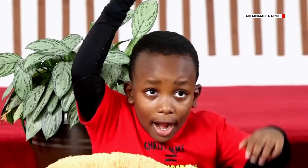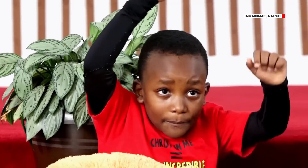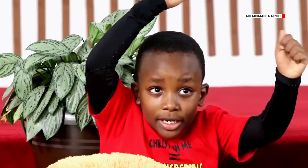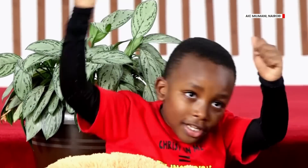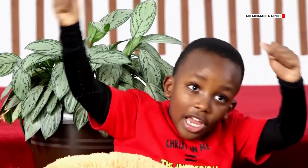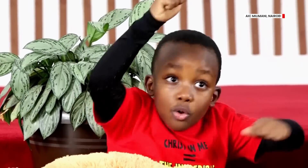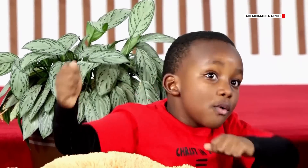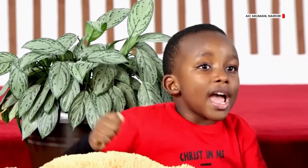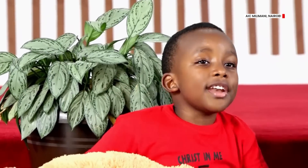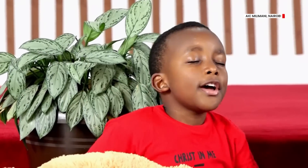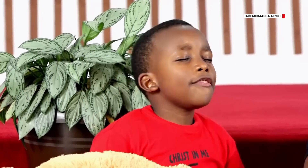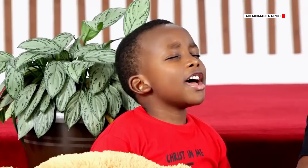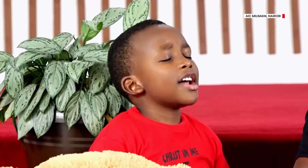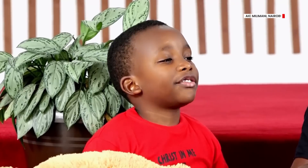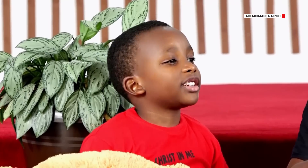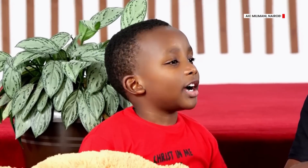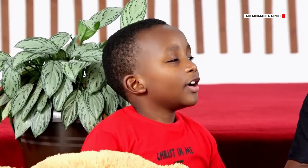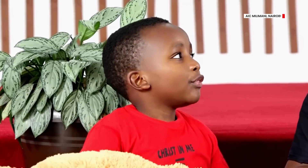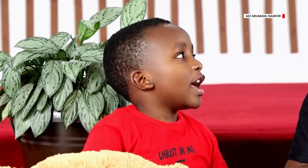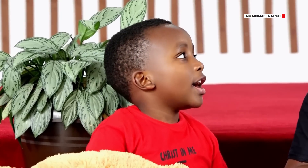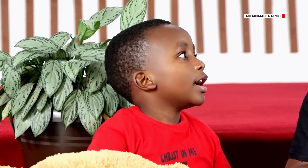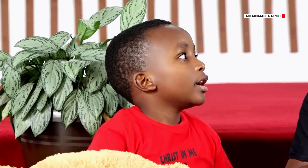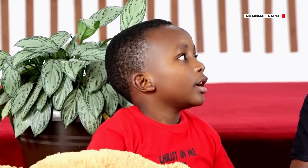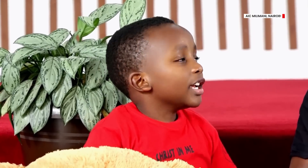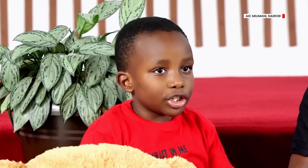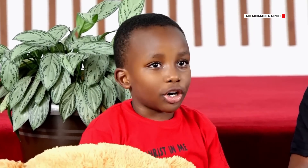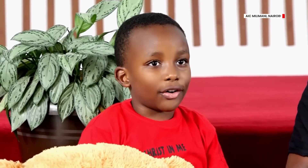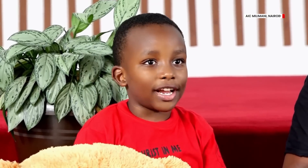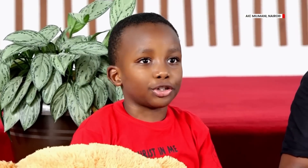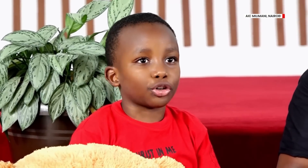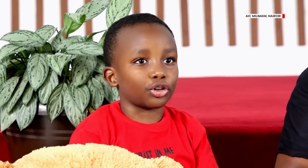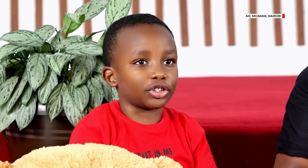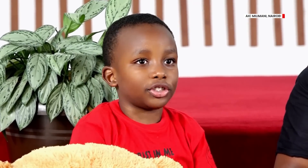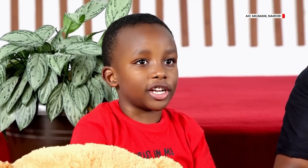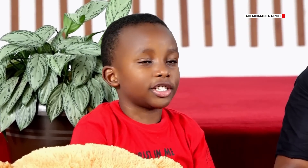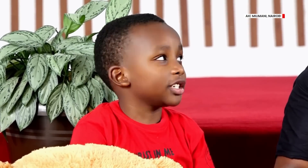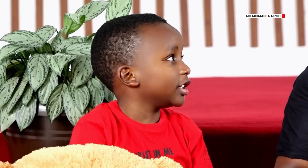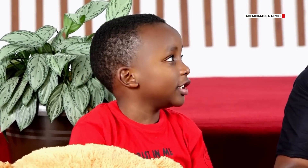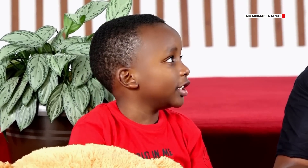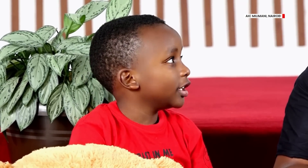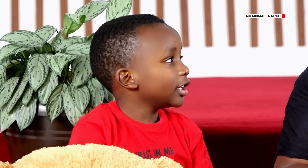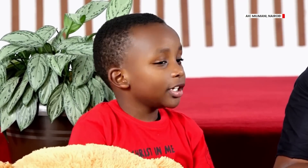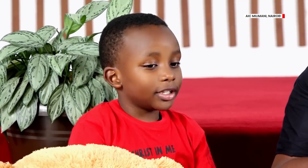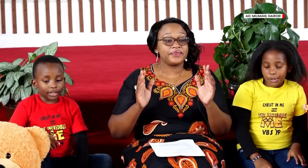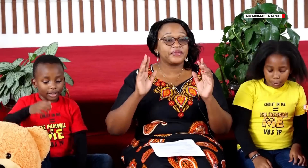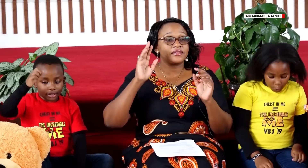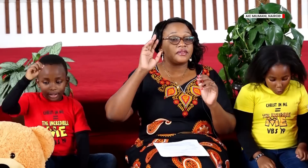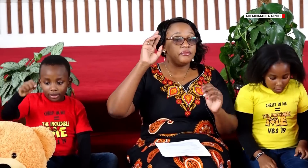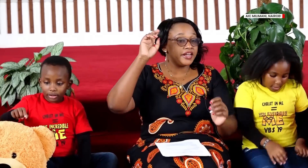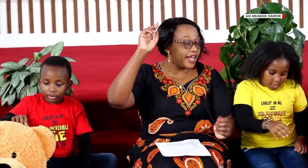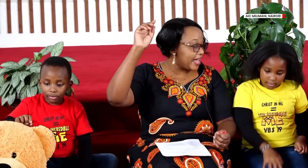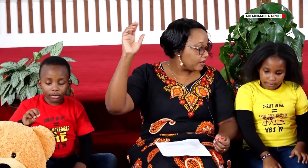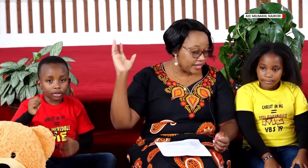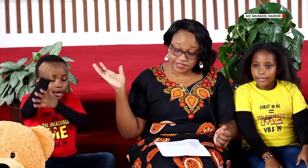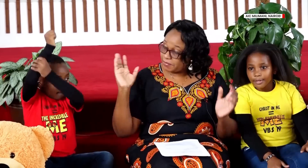Pharaoh's army they ran. Then after the Israelites crossed the sea, God